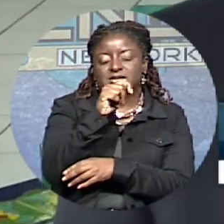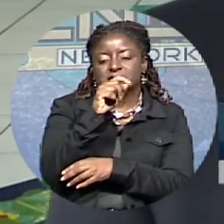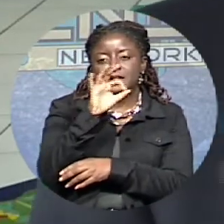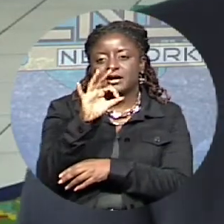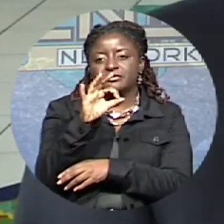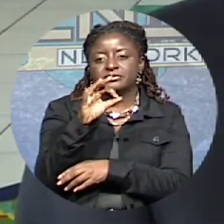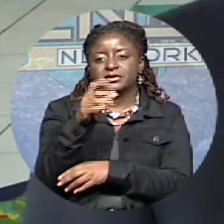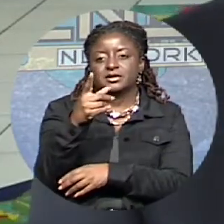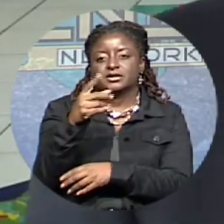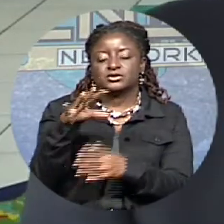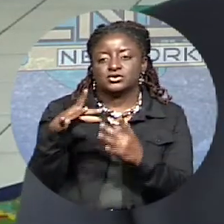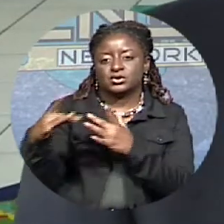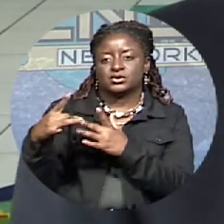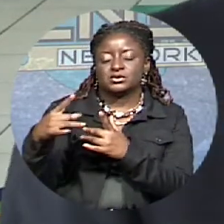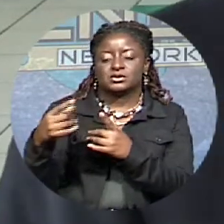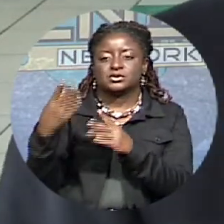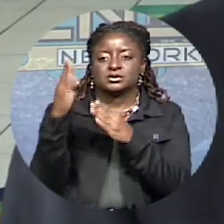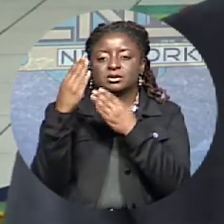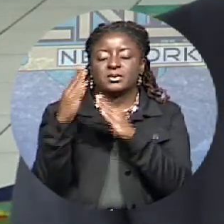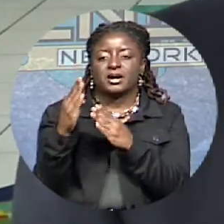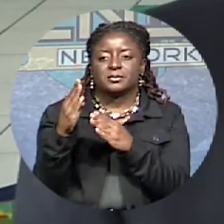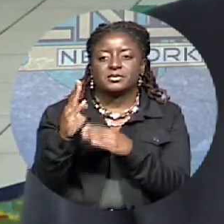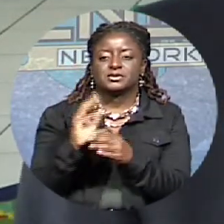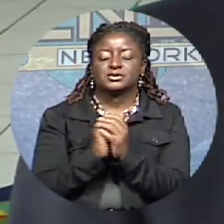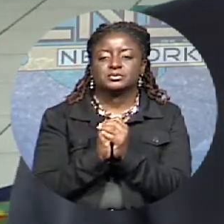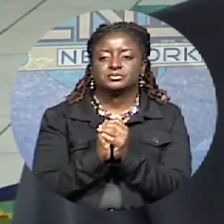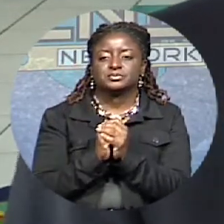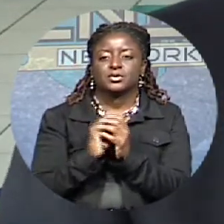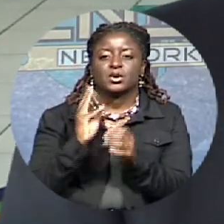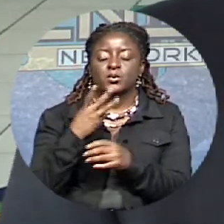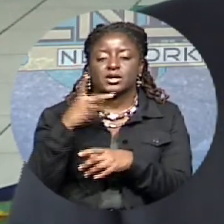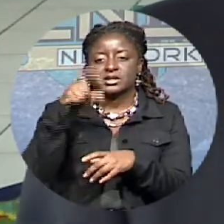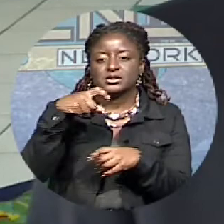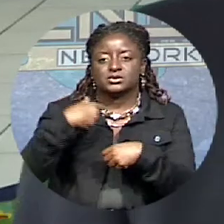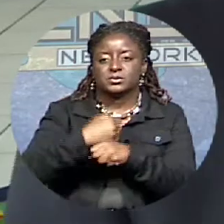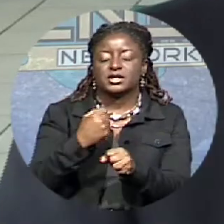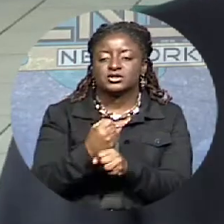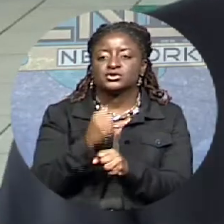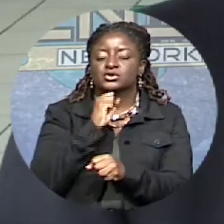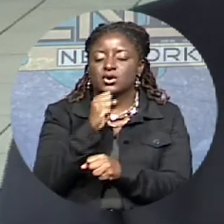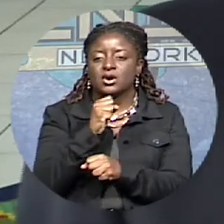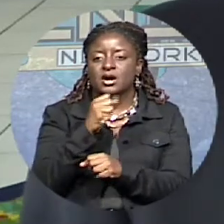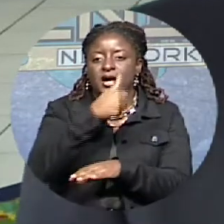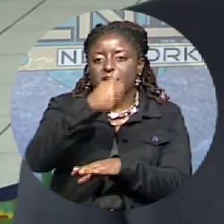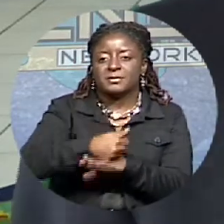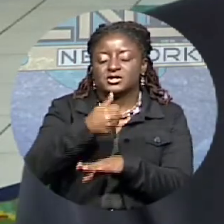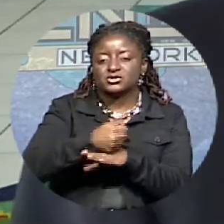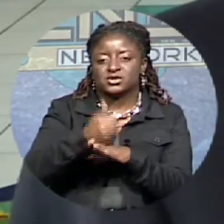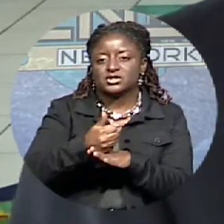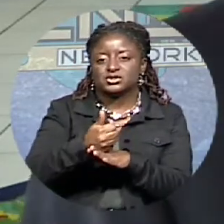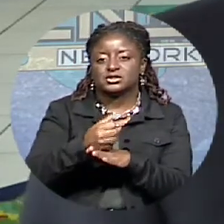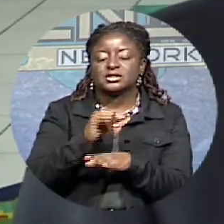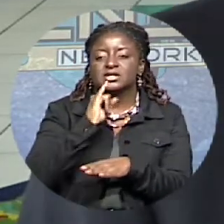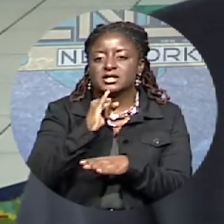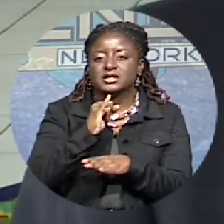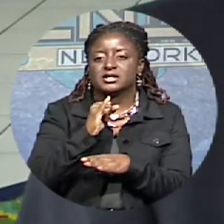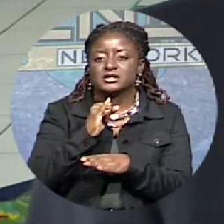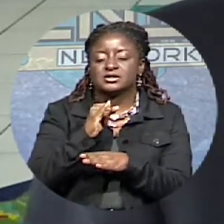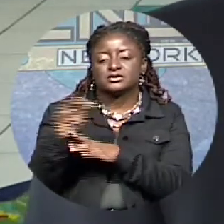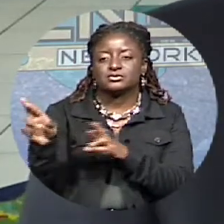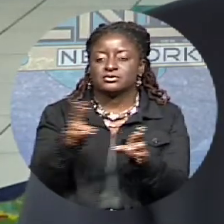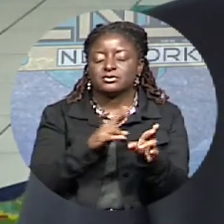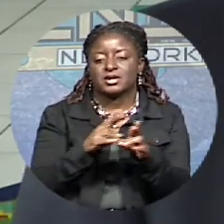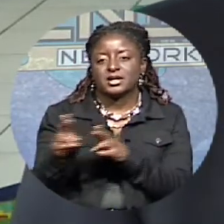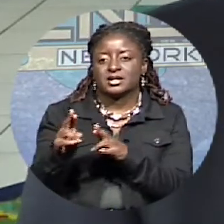we have talent, but we do need some help. We need to make sure administration is straight, make sure the coaches are certified and on par, so we can keep